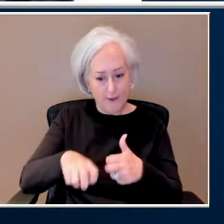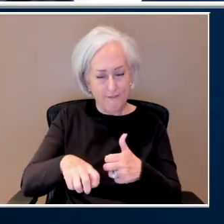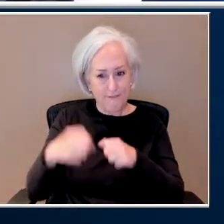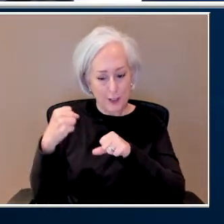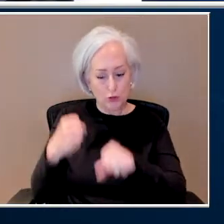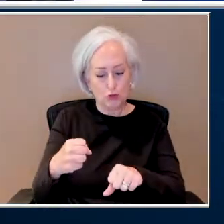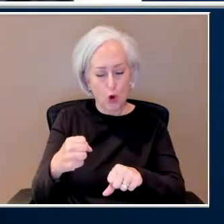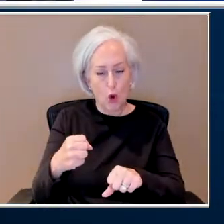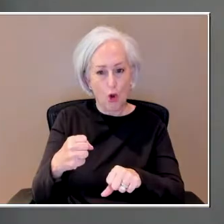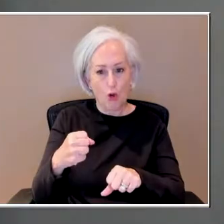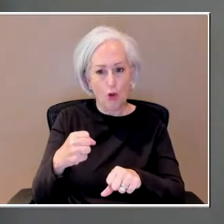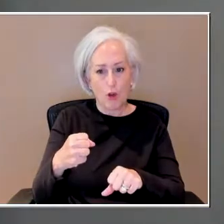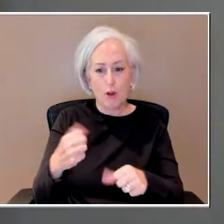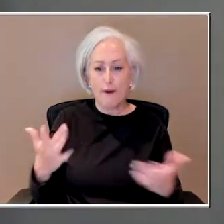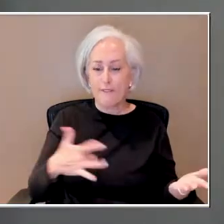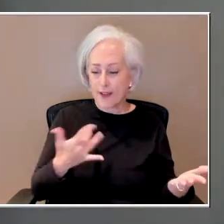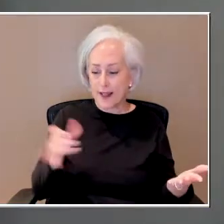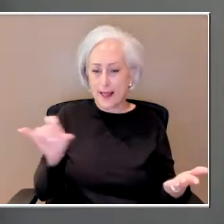feel like?